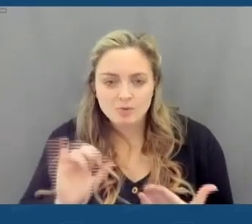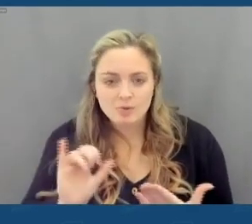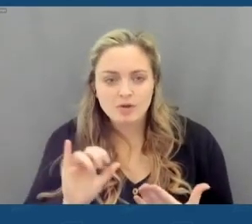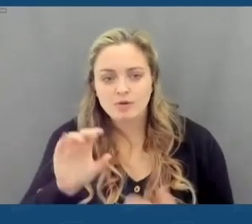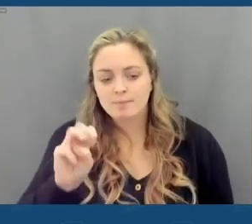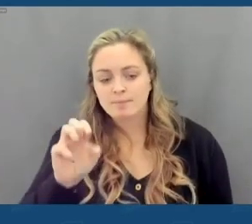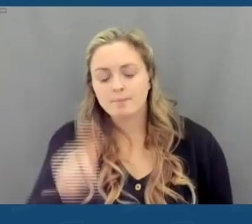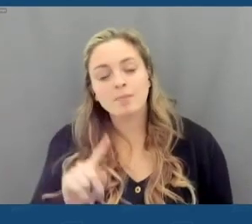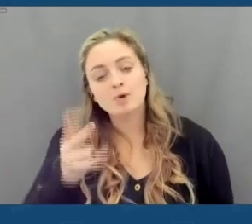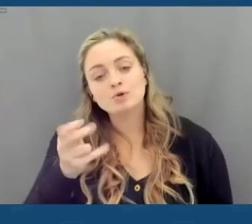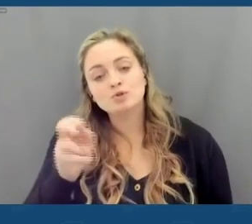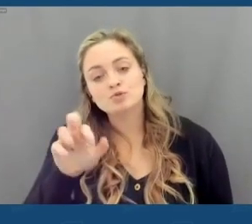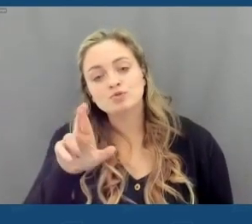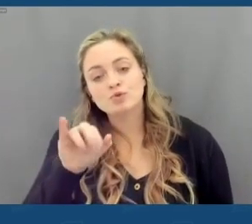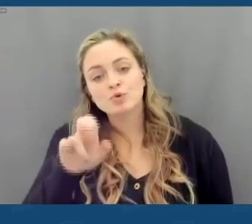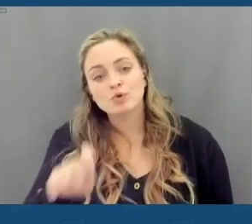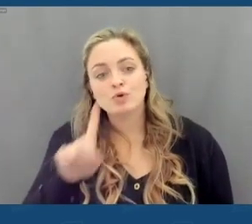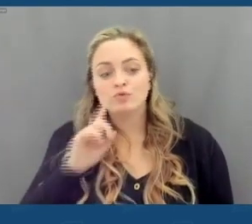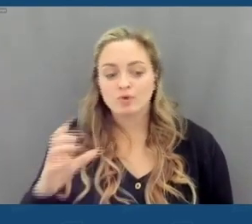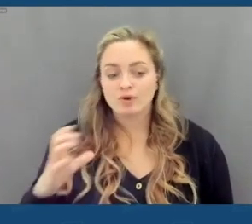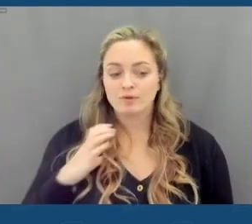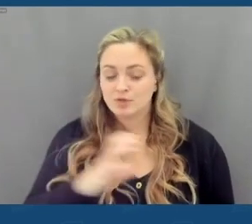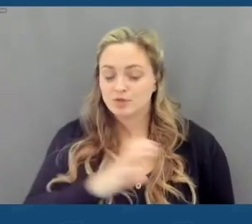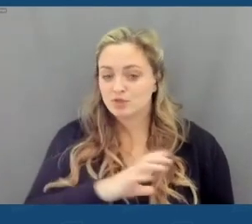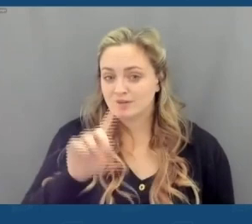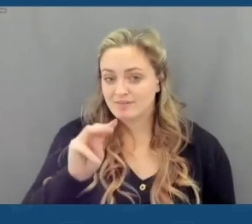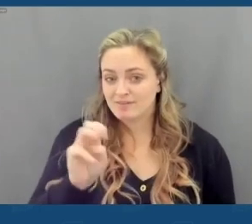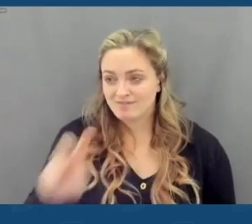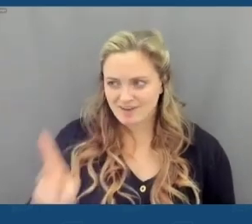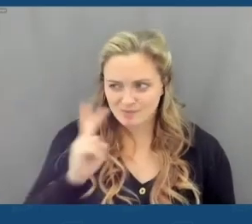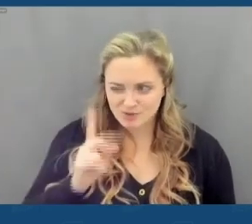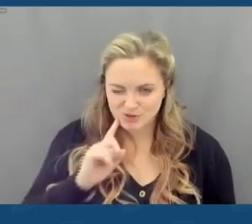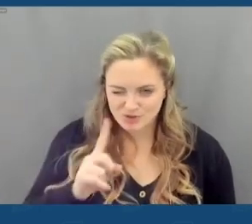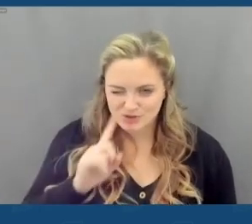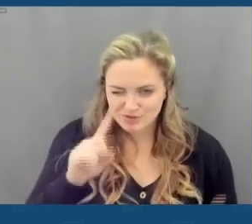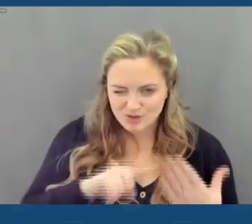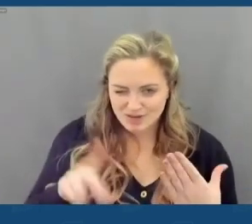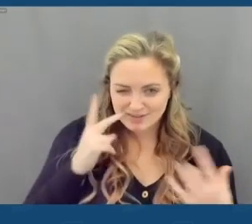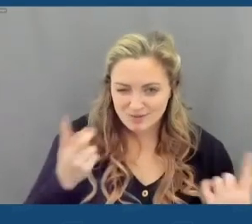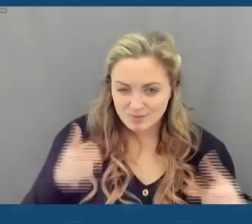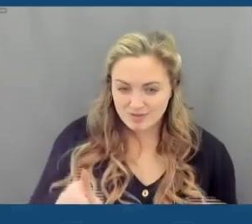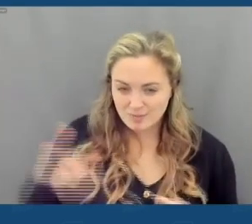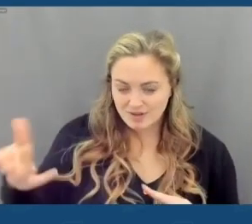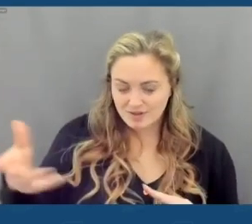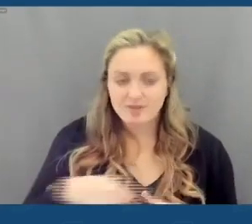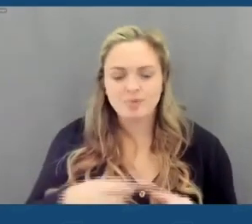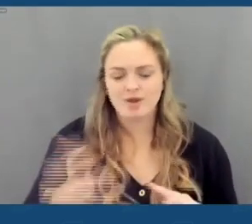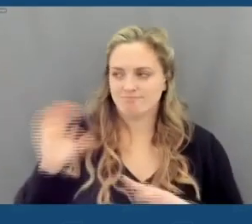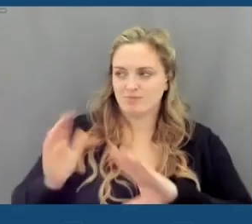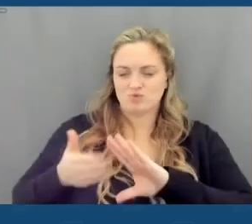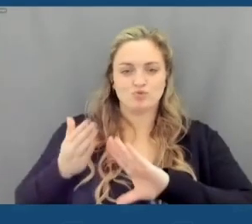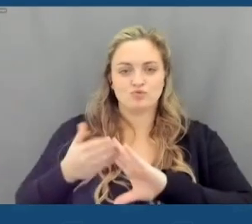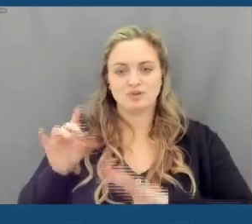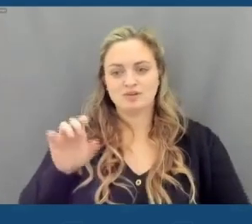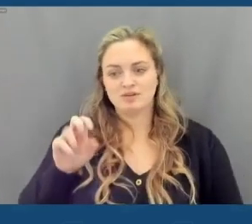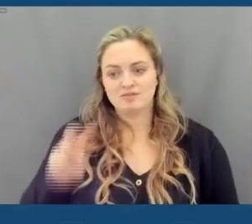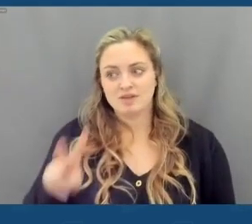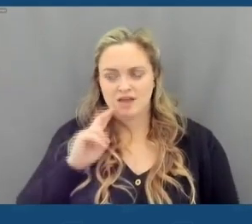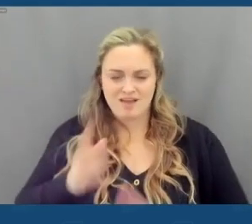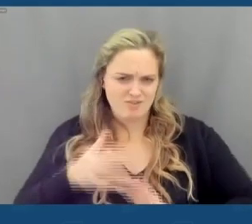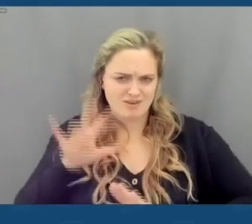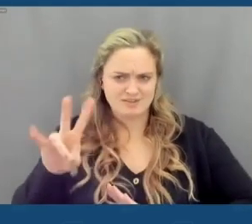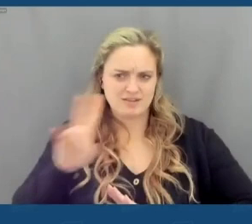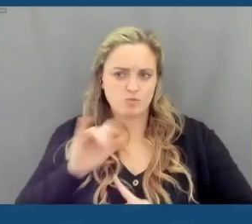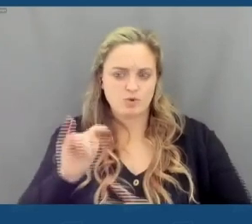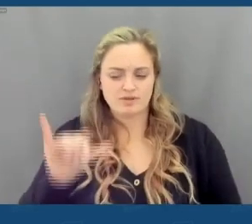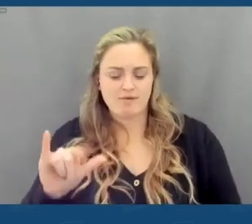Commissioner of DMV. I noticed there's a facility not too far from here, Mark. I'm sure you're checking in on it while you're here. I used to run DMVs. I ran 7 of them as a county clerk,